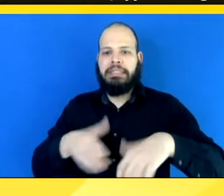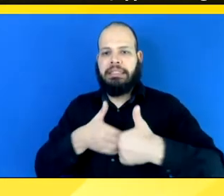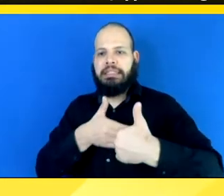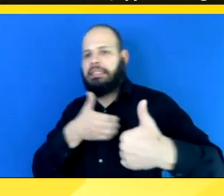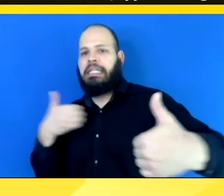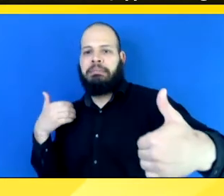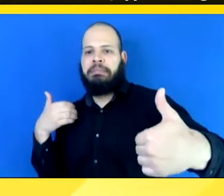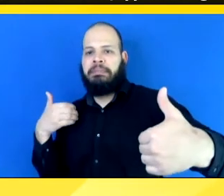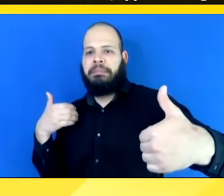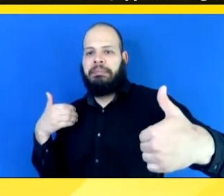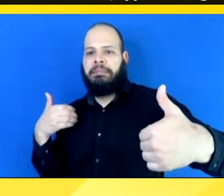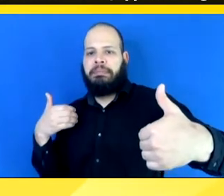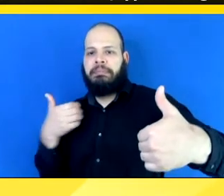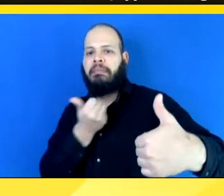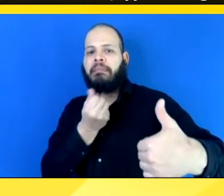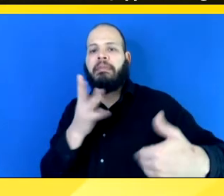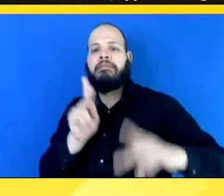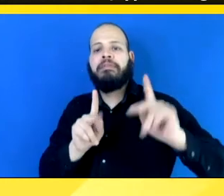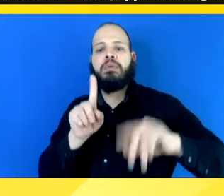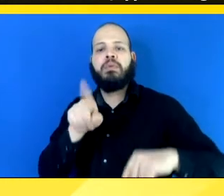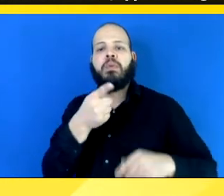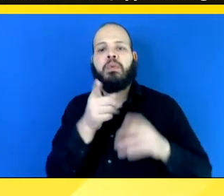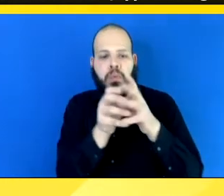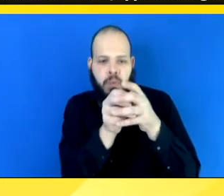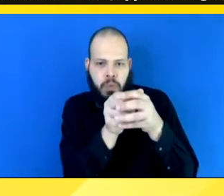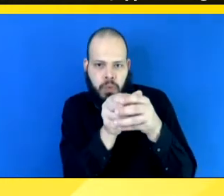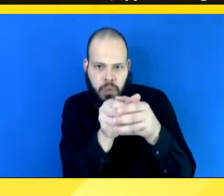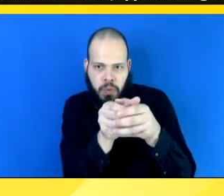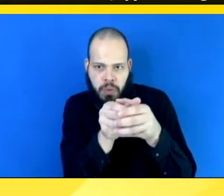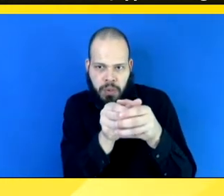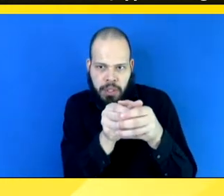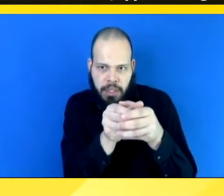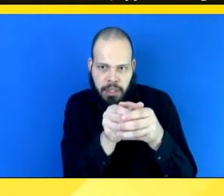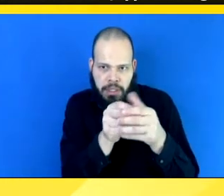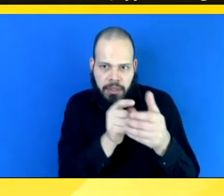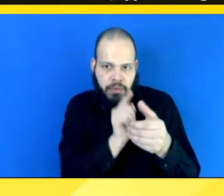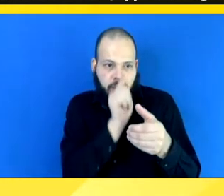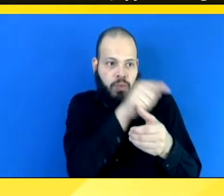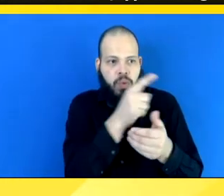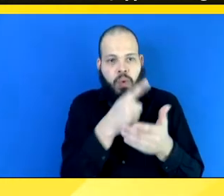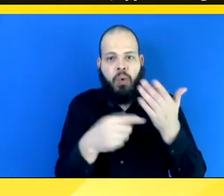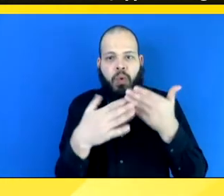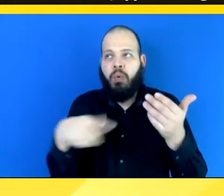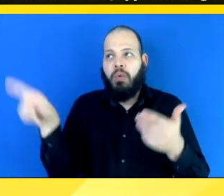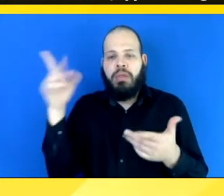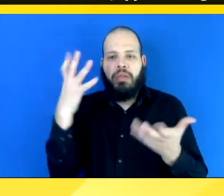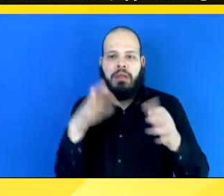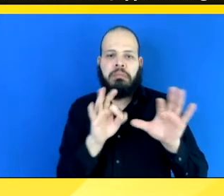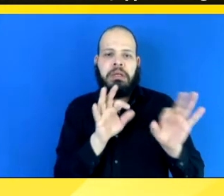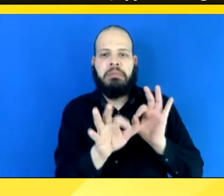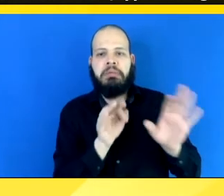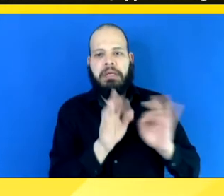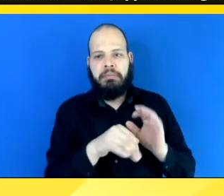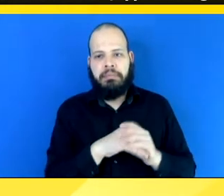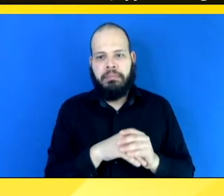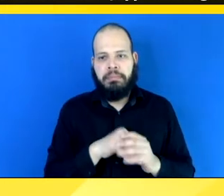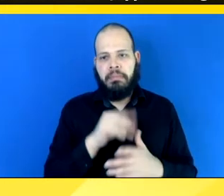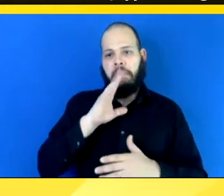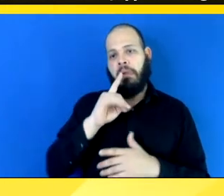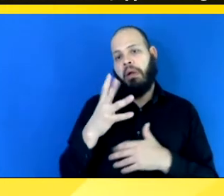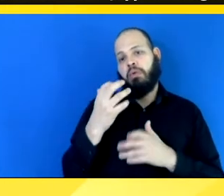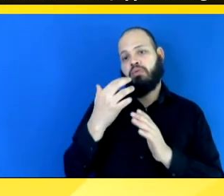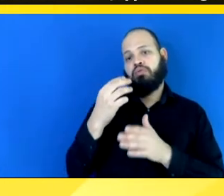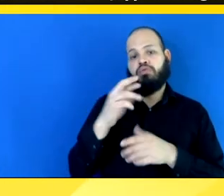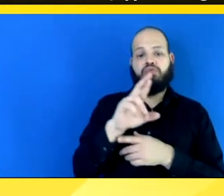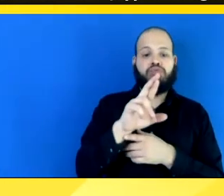have a conversation about racial justice without talking about economic justice. You can't have a conversation about stopping